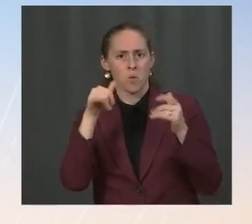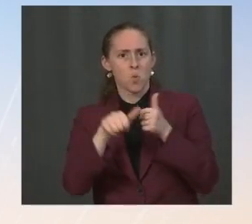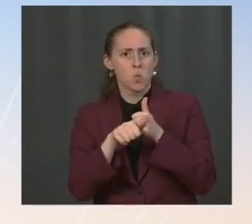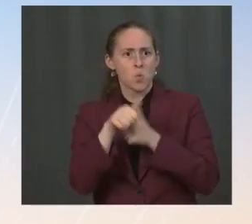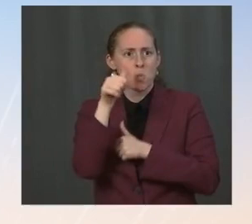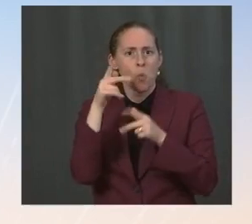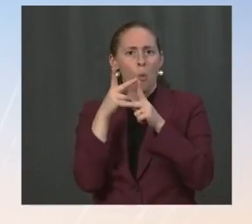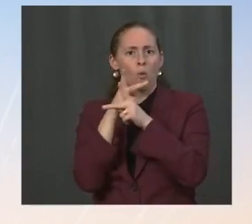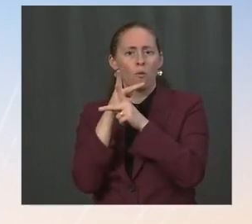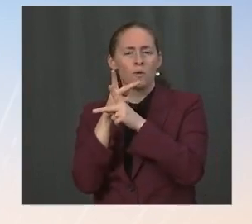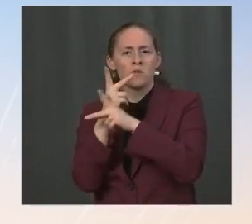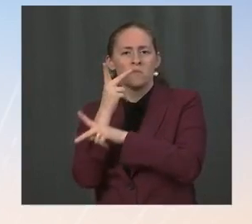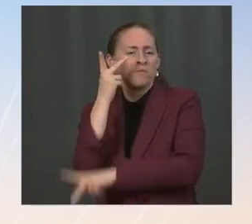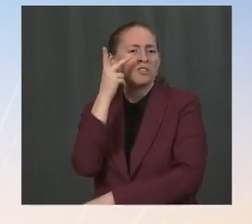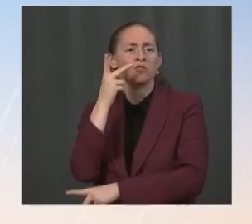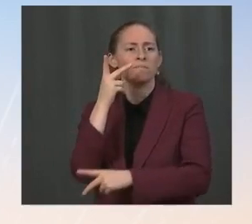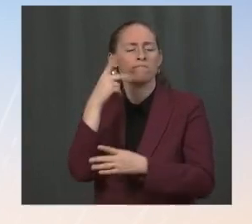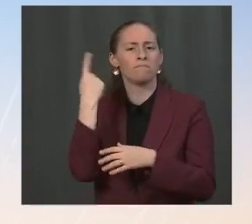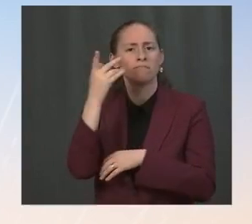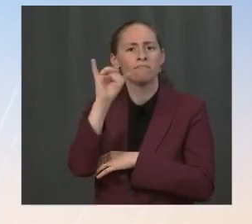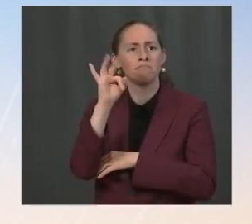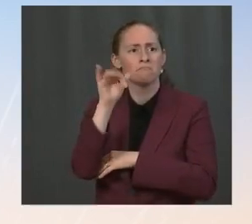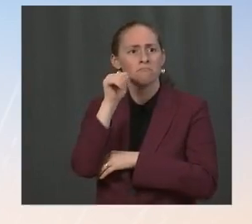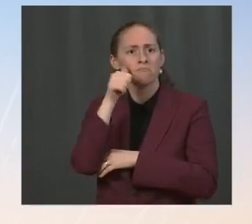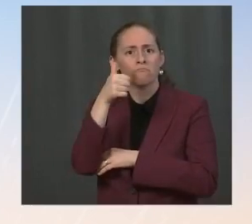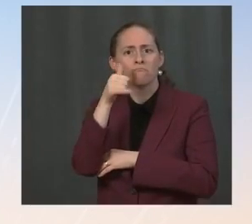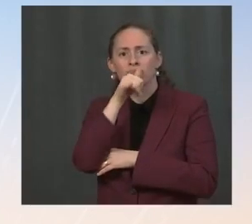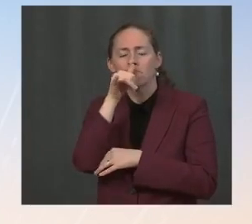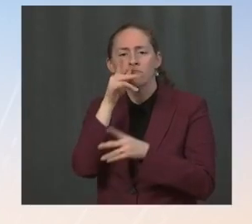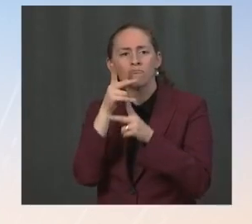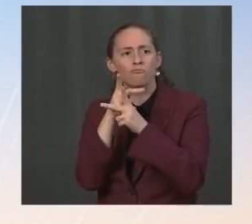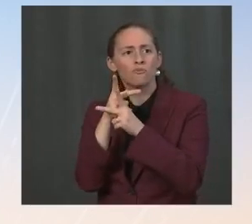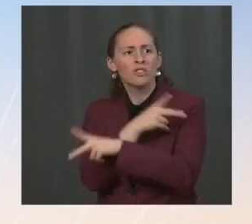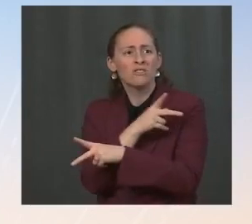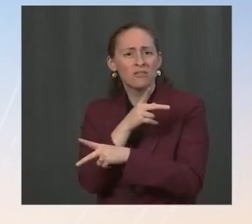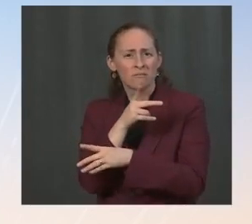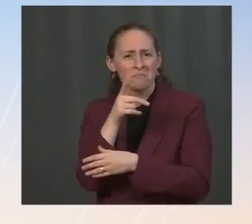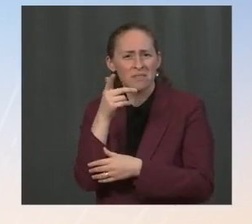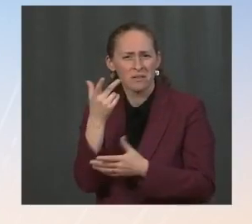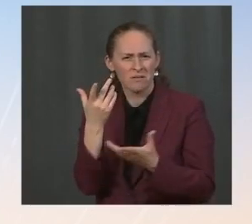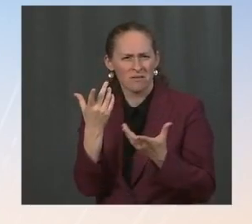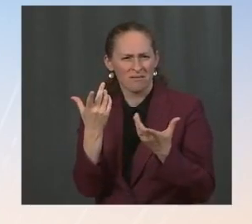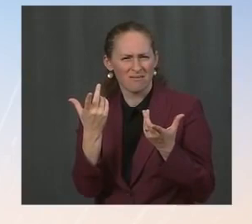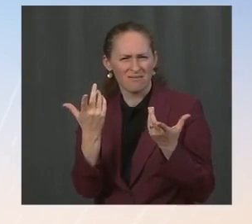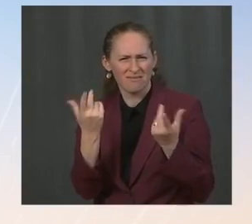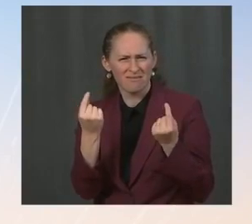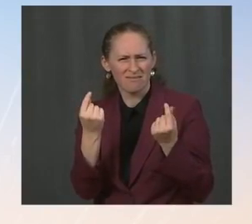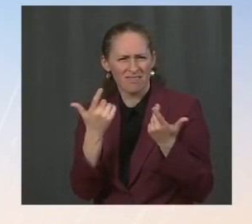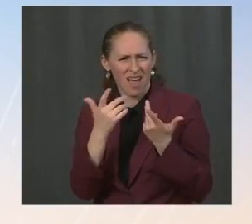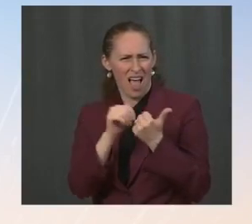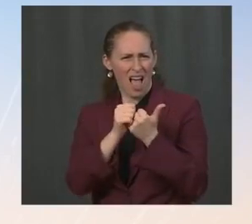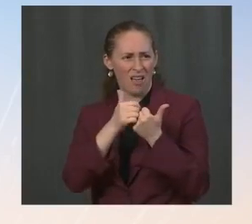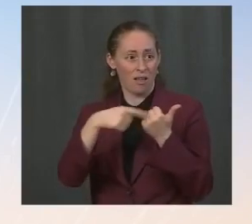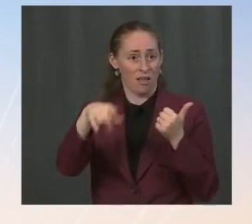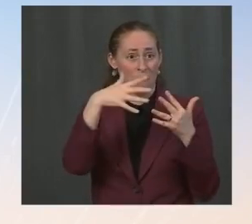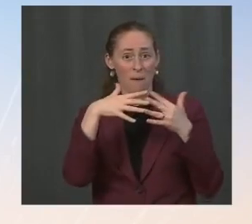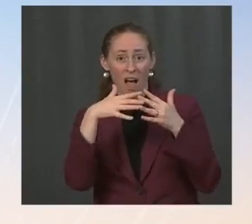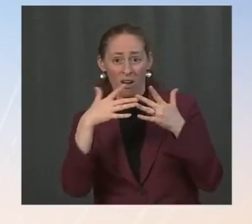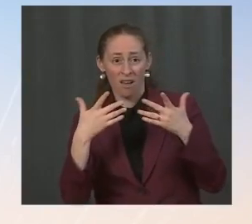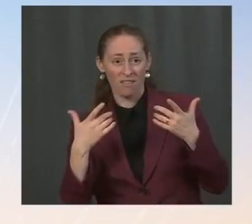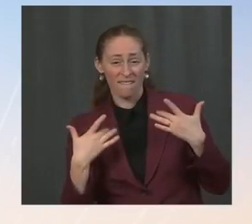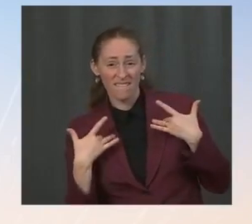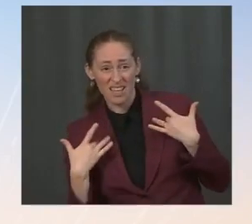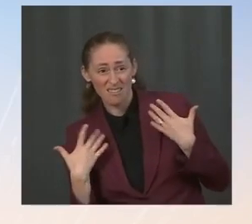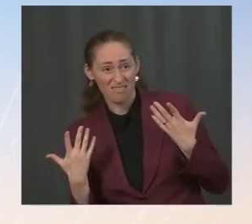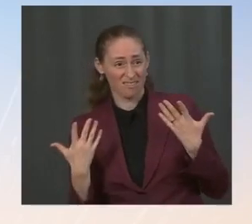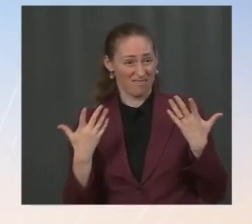risk grows tomorrow and keeps growing the next day and beyond that, how should Americans feel about this operation continuing right now for the coming